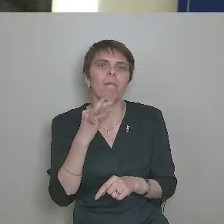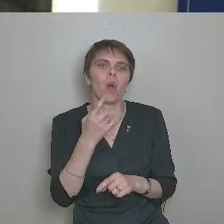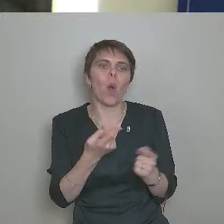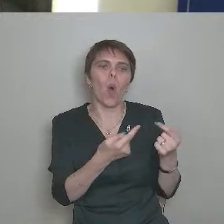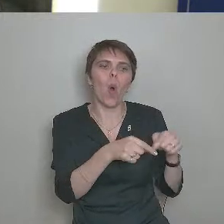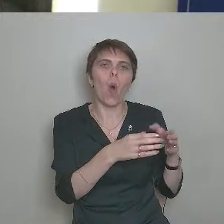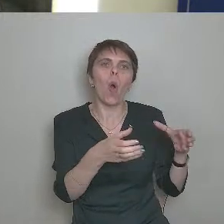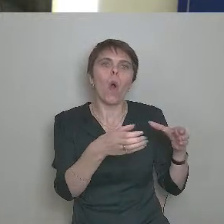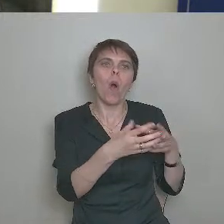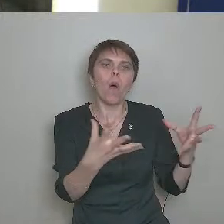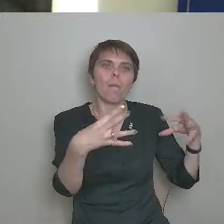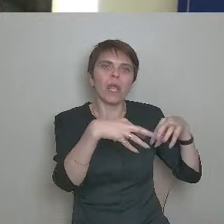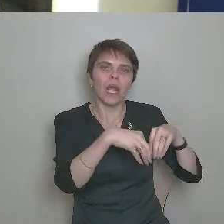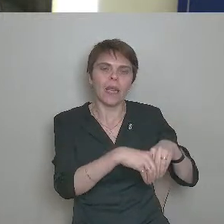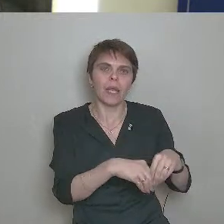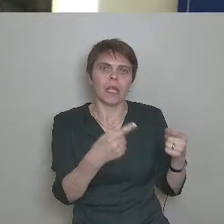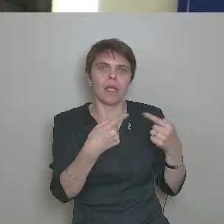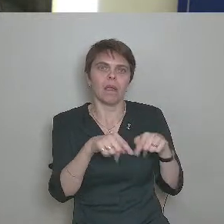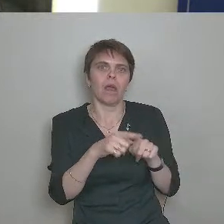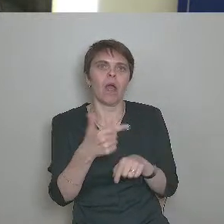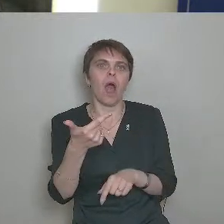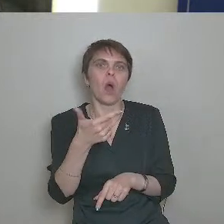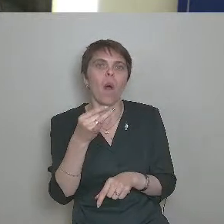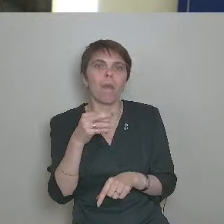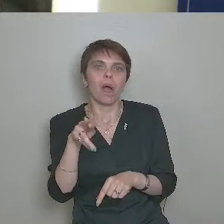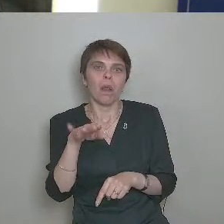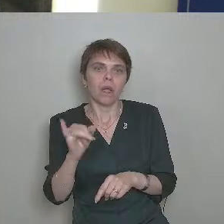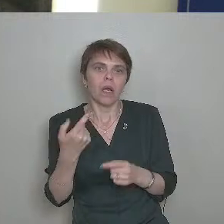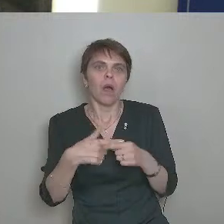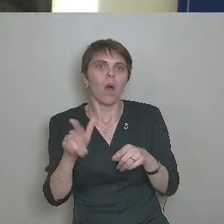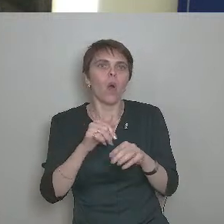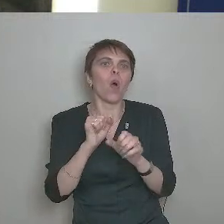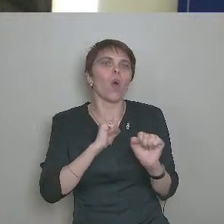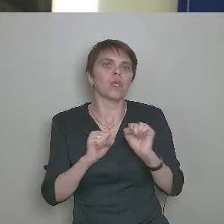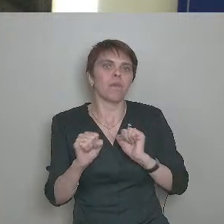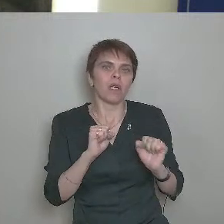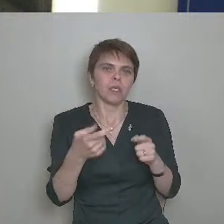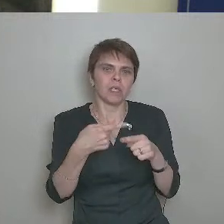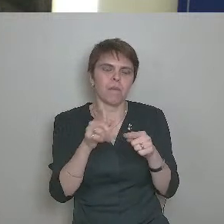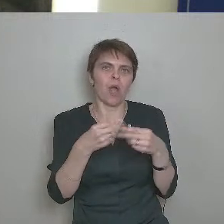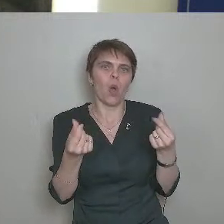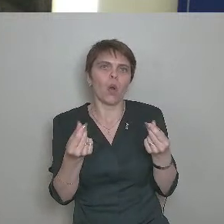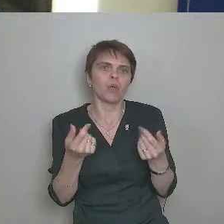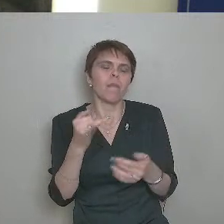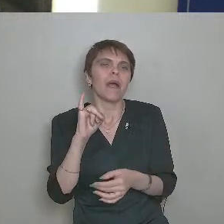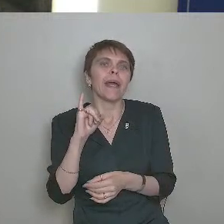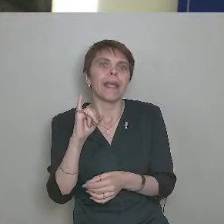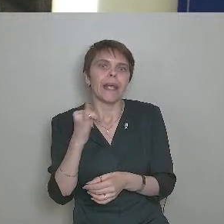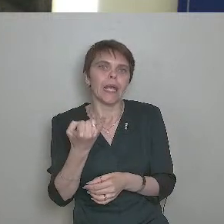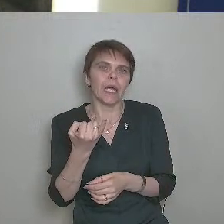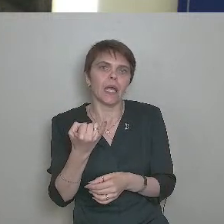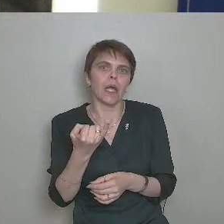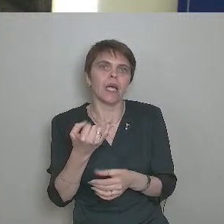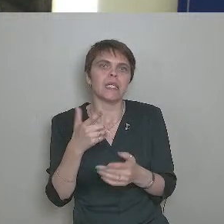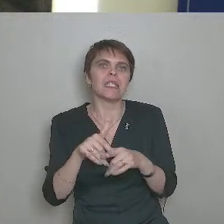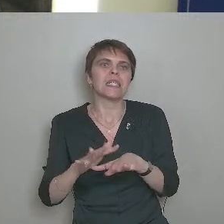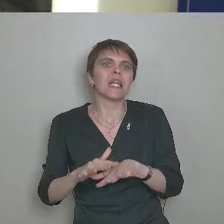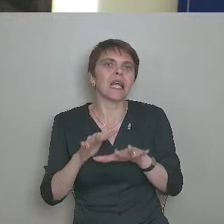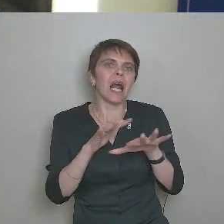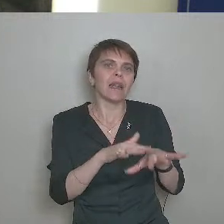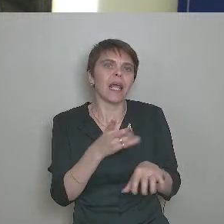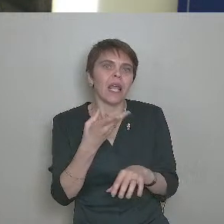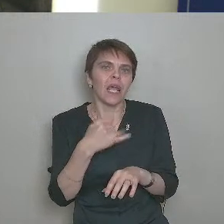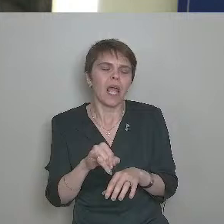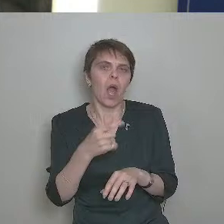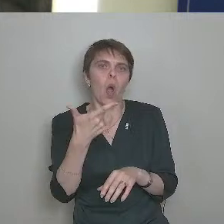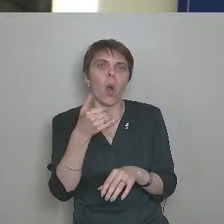But when we are talking about amalgamated communities, and these councillors are going to use the